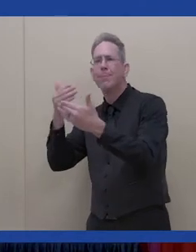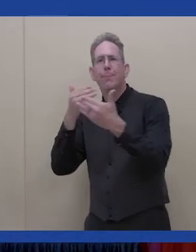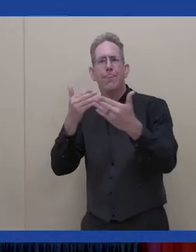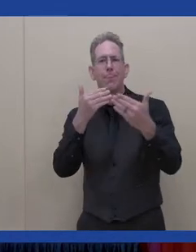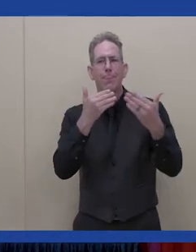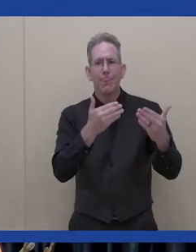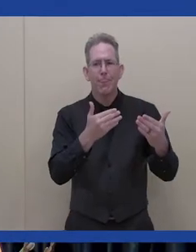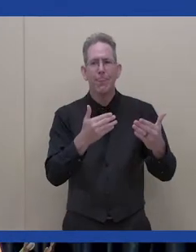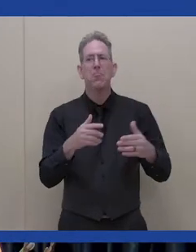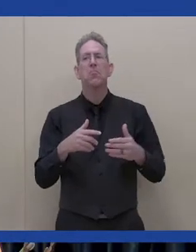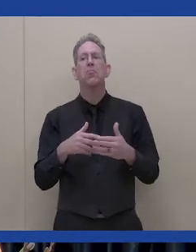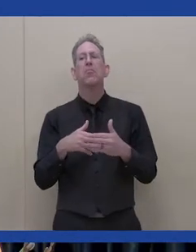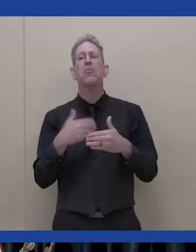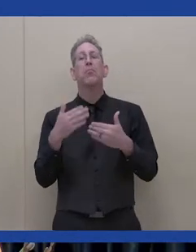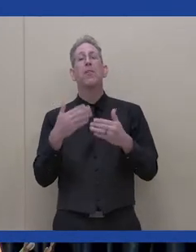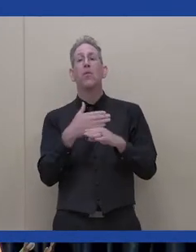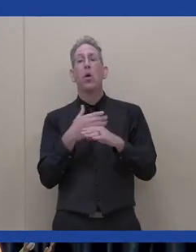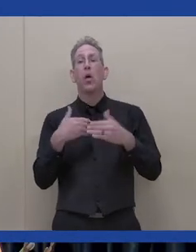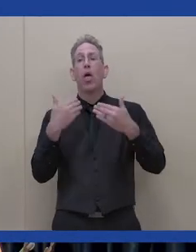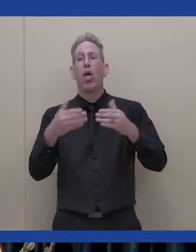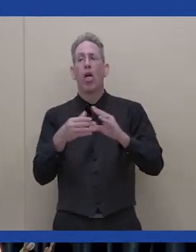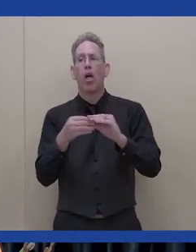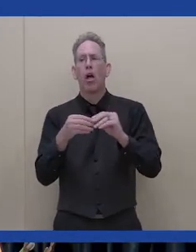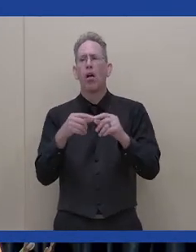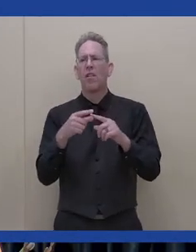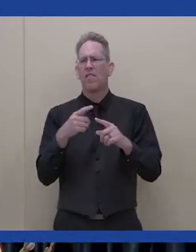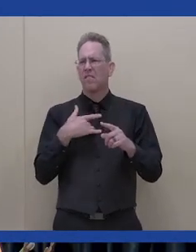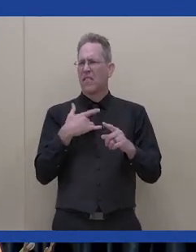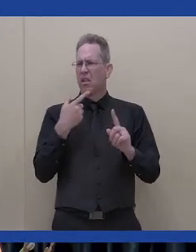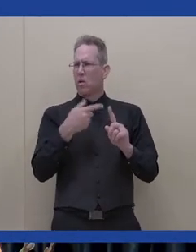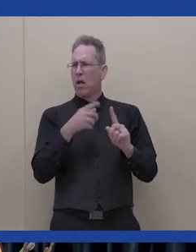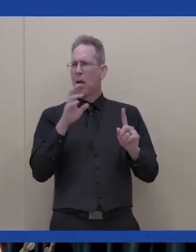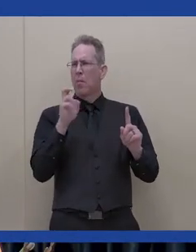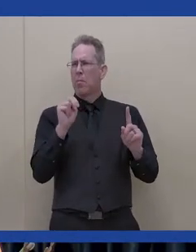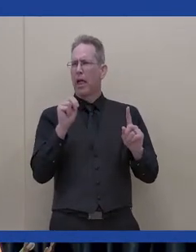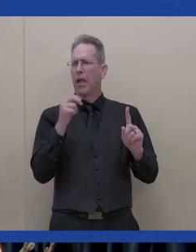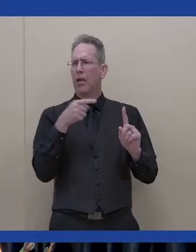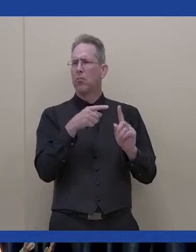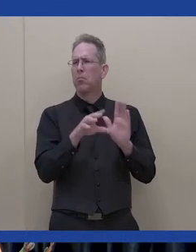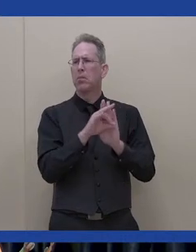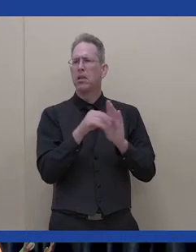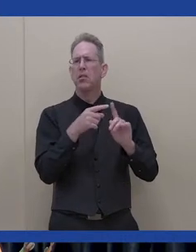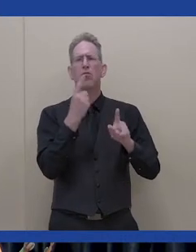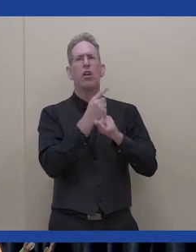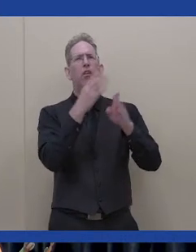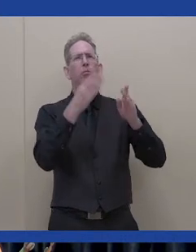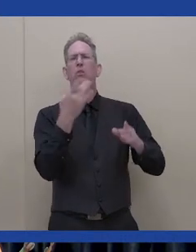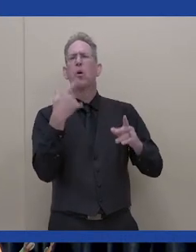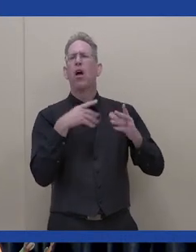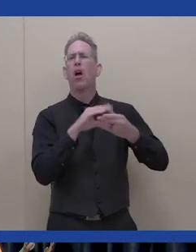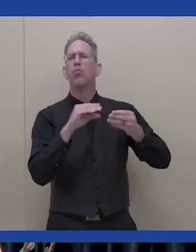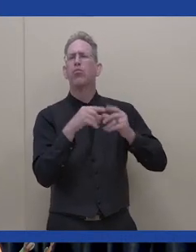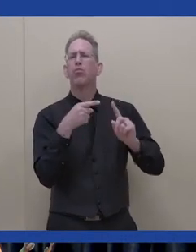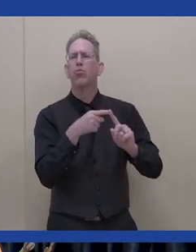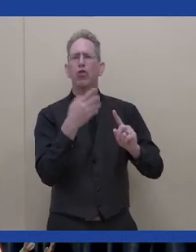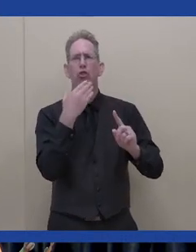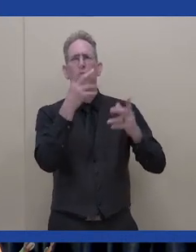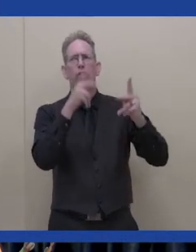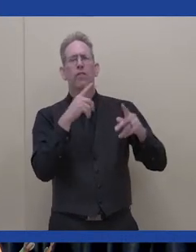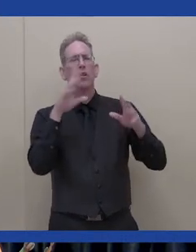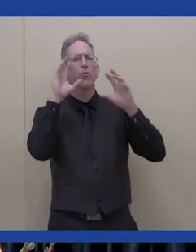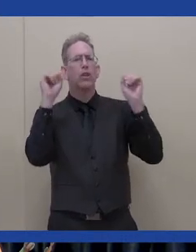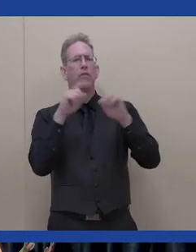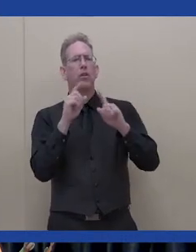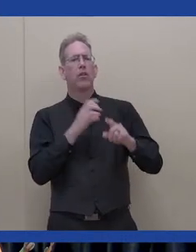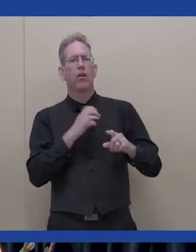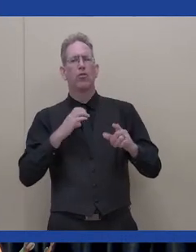Before I speak about why I think Ben Travers is absolutely the right nominee for our council president, I do want to thank our